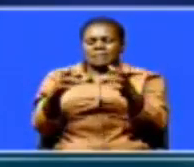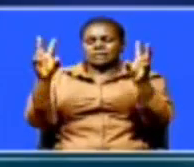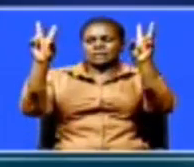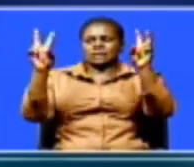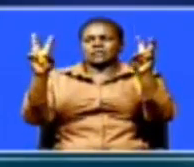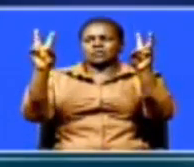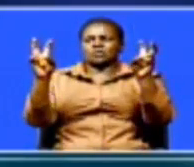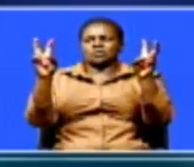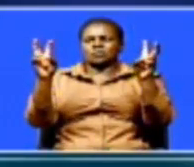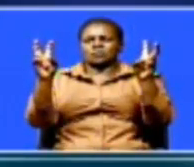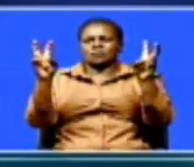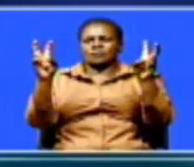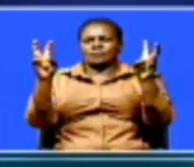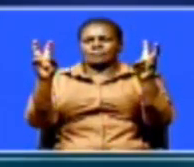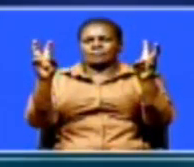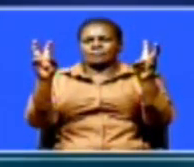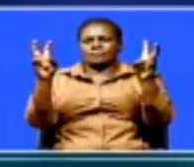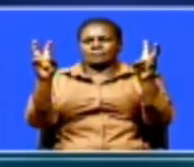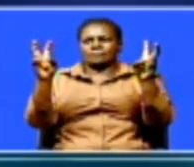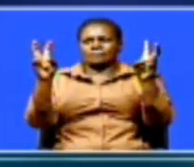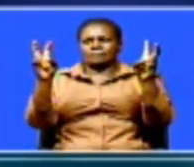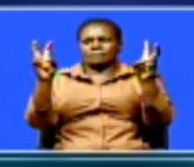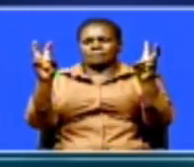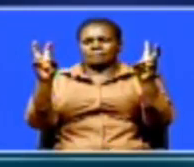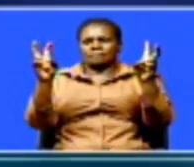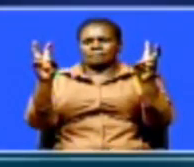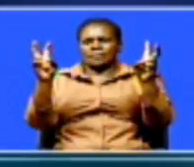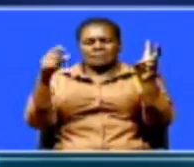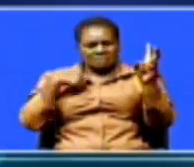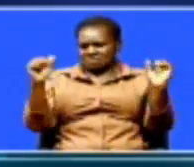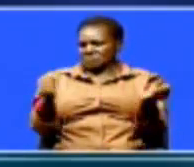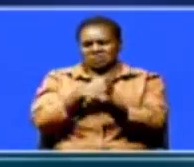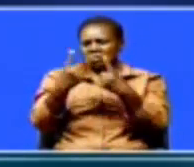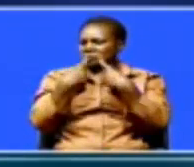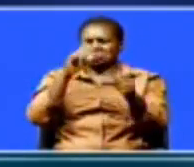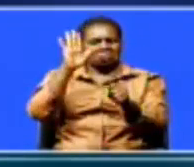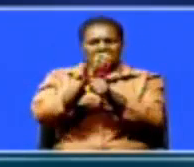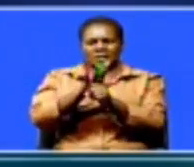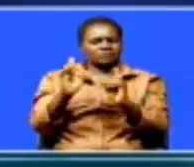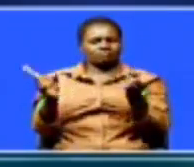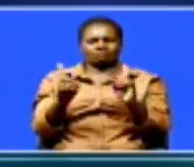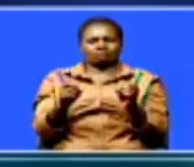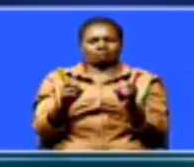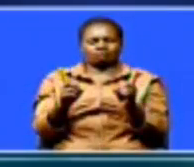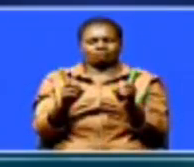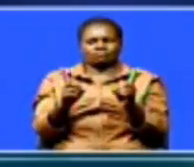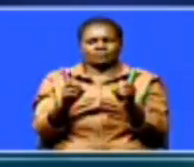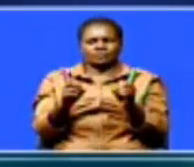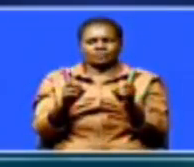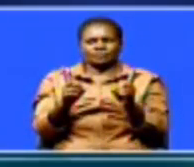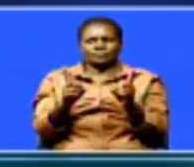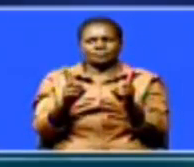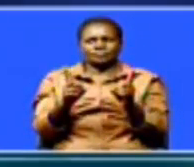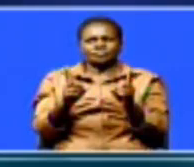matters come to fore. So party, I cannot profess beyond that to say that I'm speaking for them. All right,